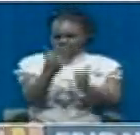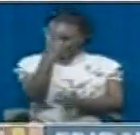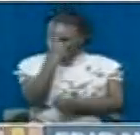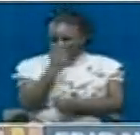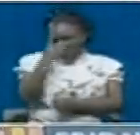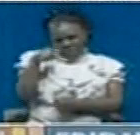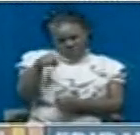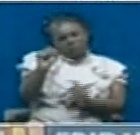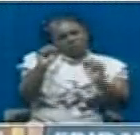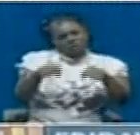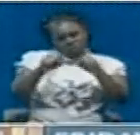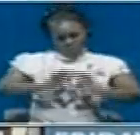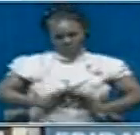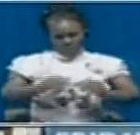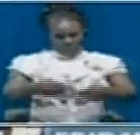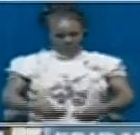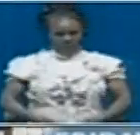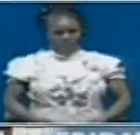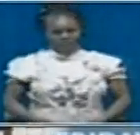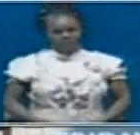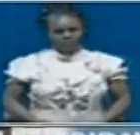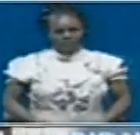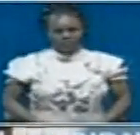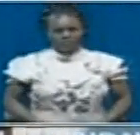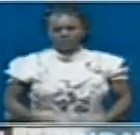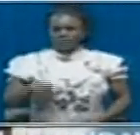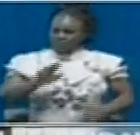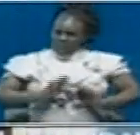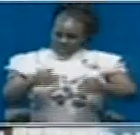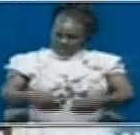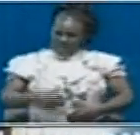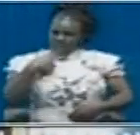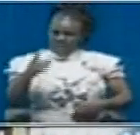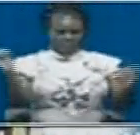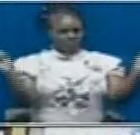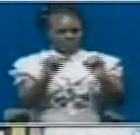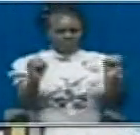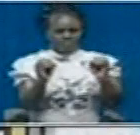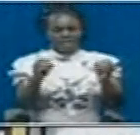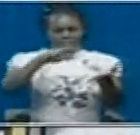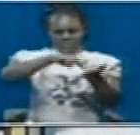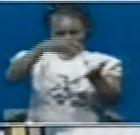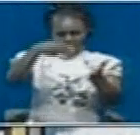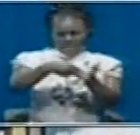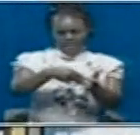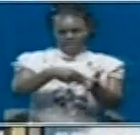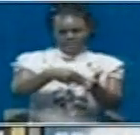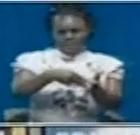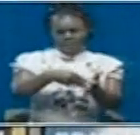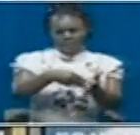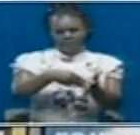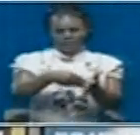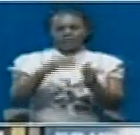suspected she might be pregnant. He said that she was not pregnant. So